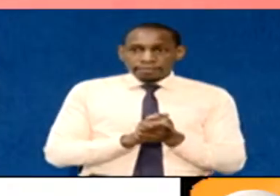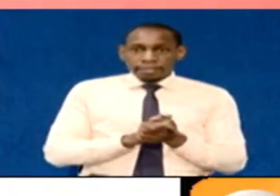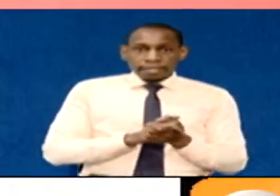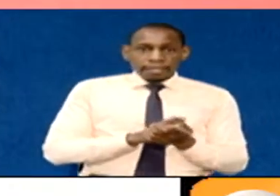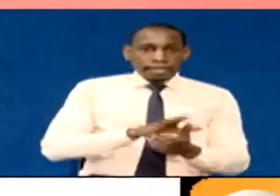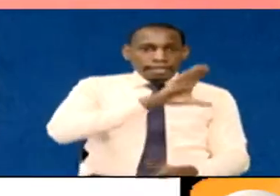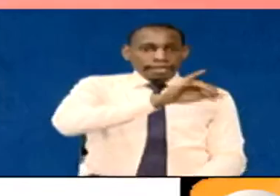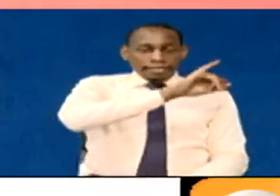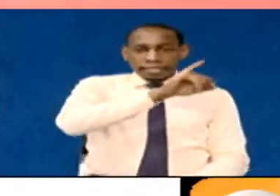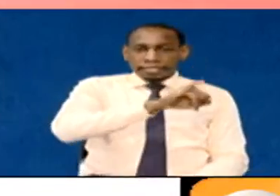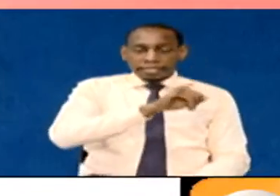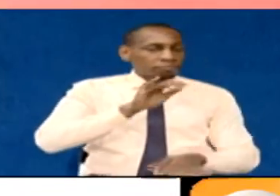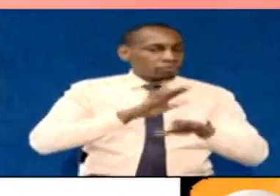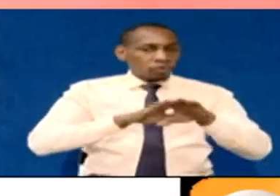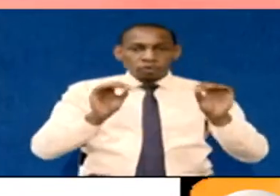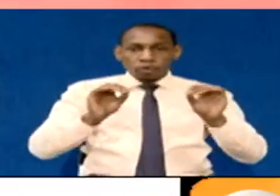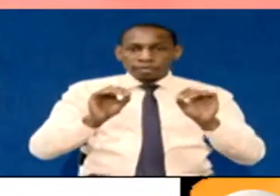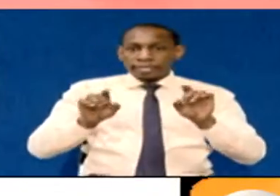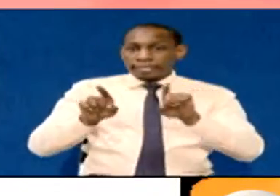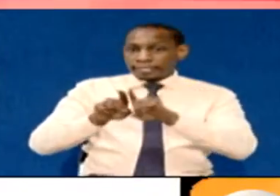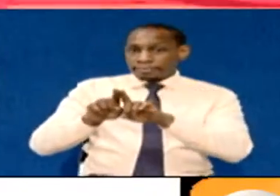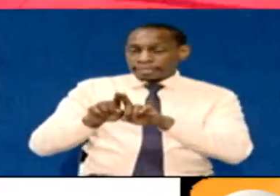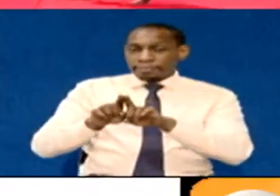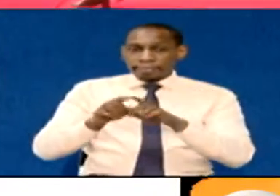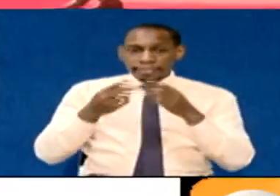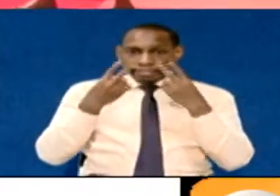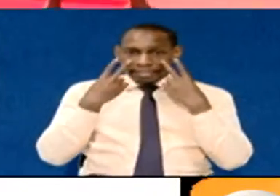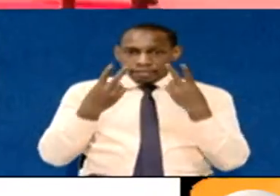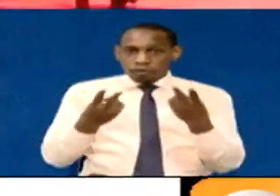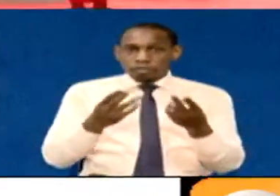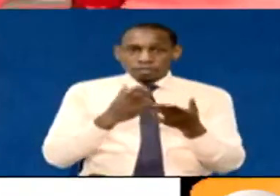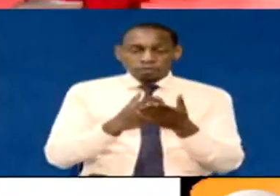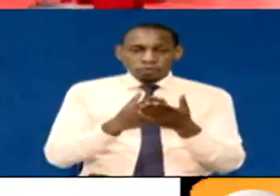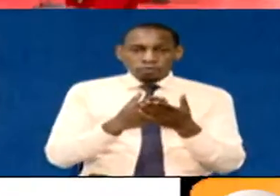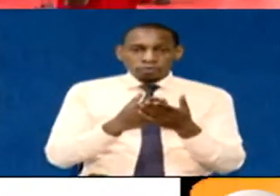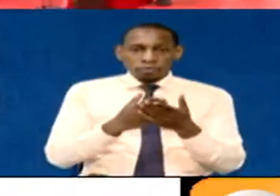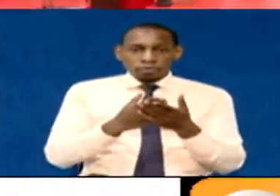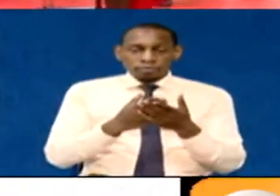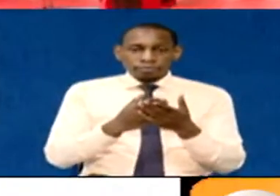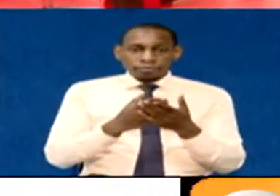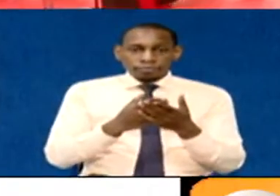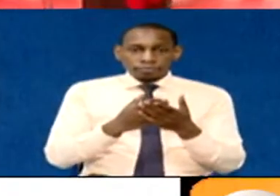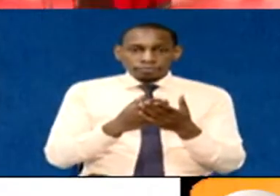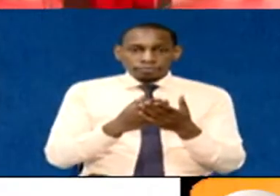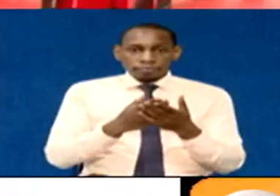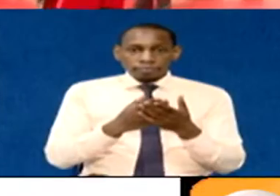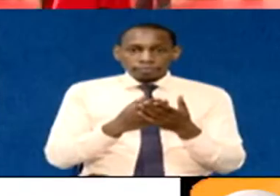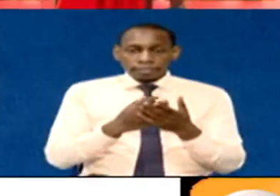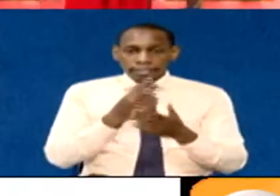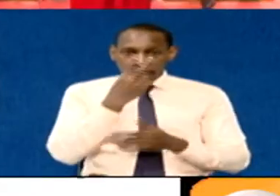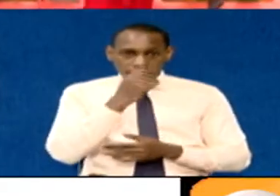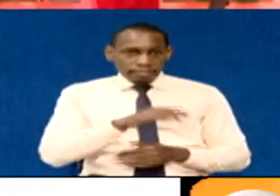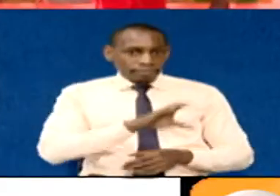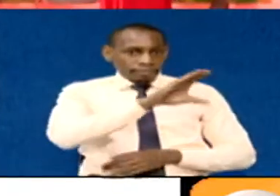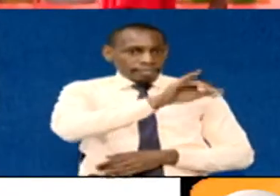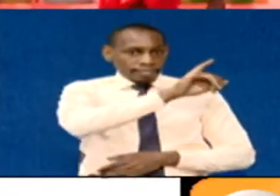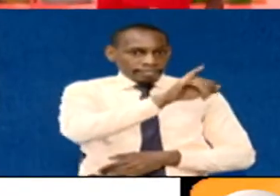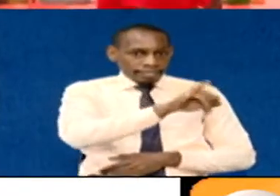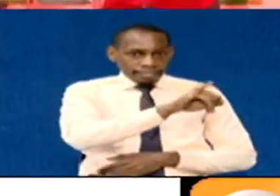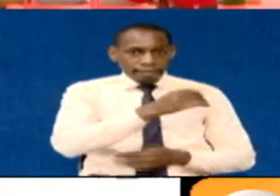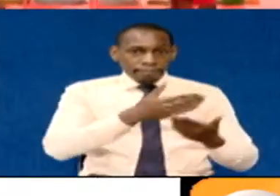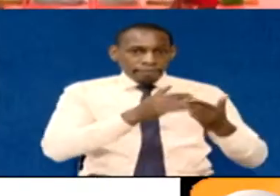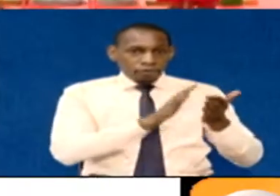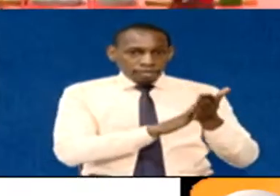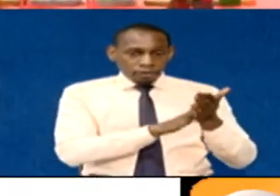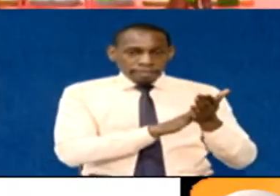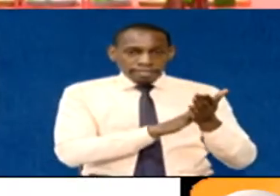the judiciary was not the best. But I also found it a little suspicious. The Chief Justice once